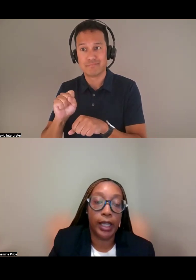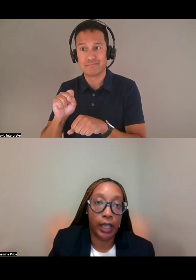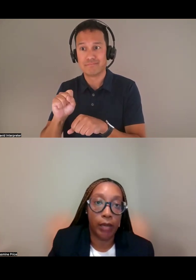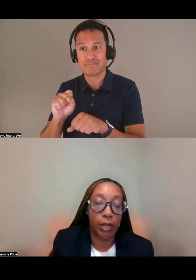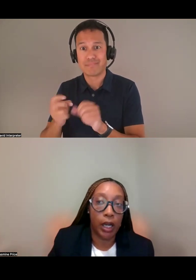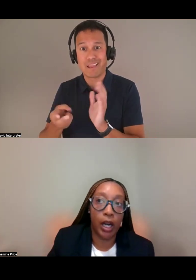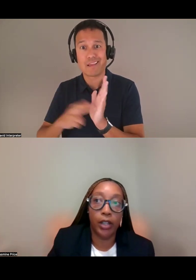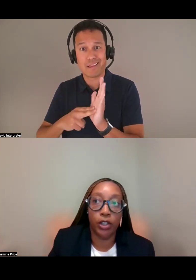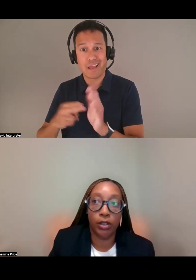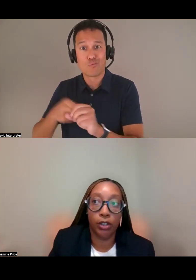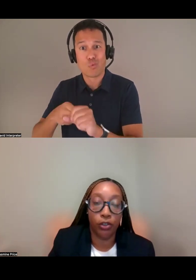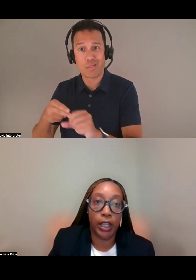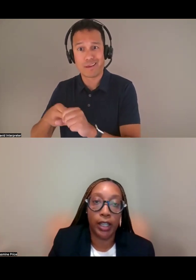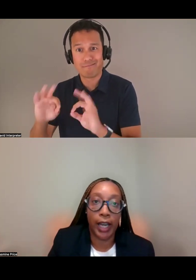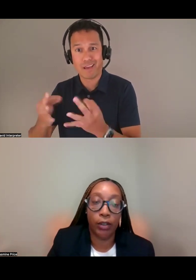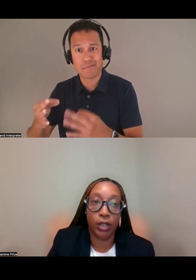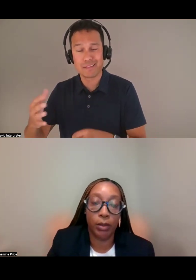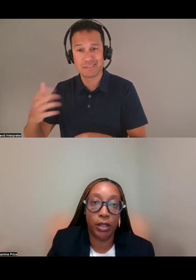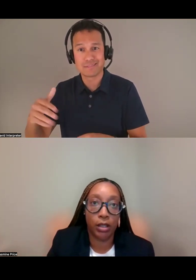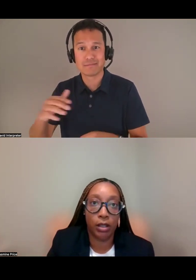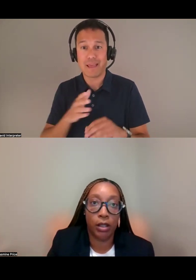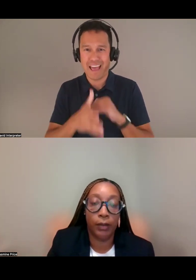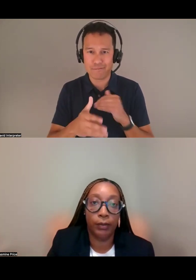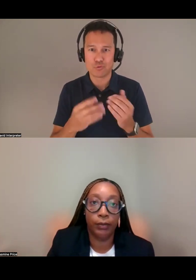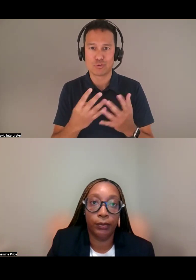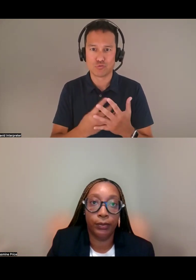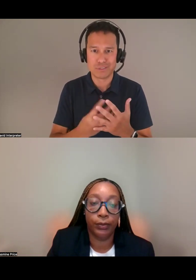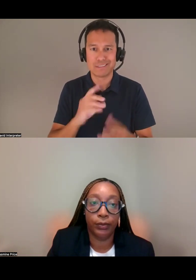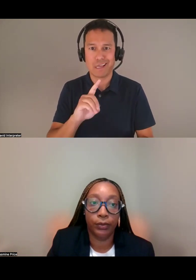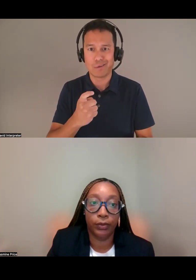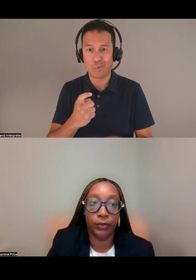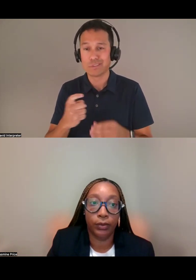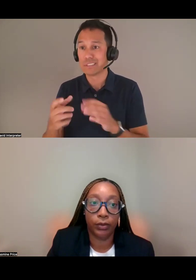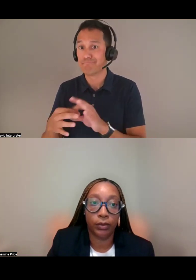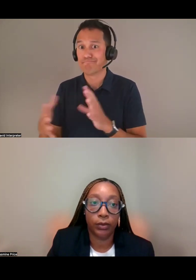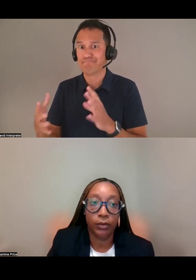or anything beyond just the screening and diagnosis piece.